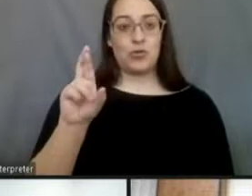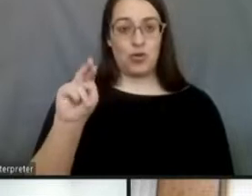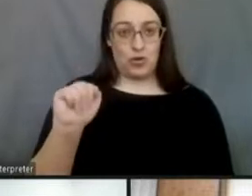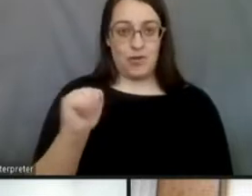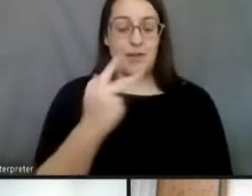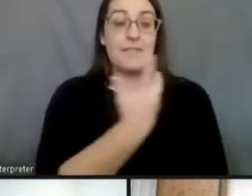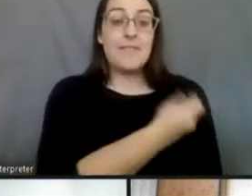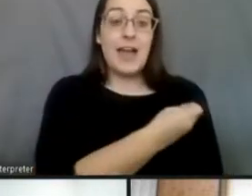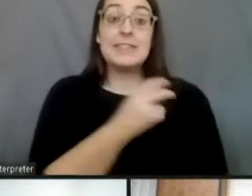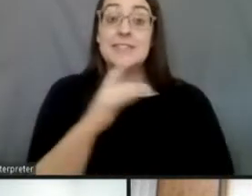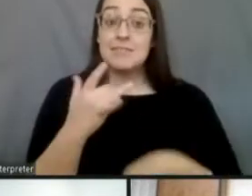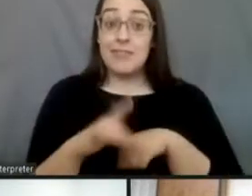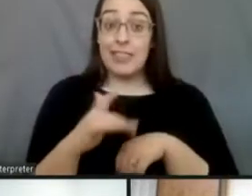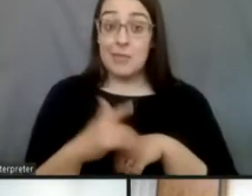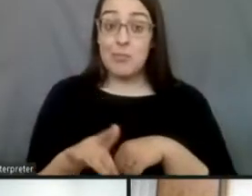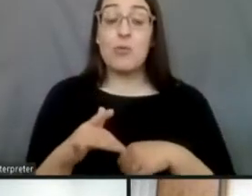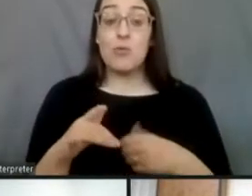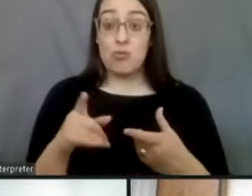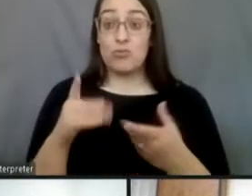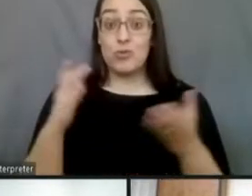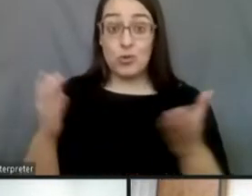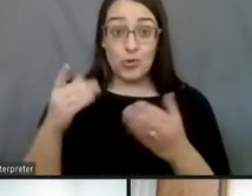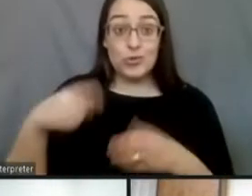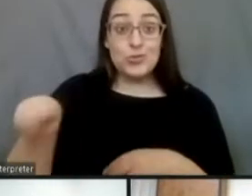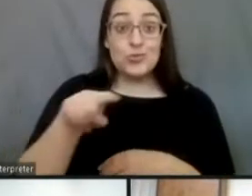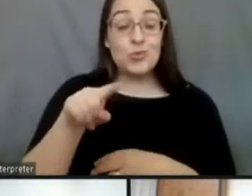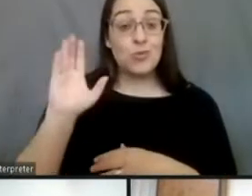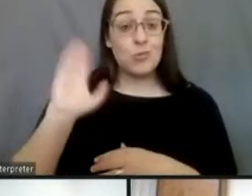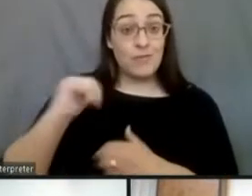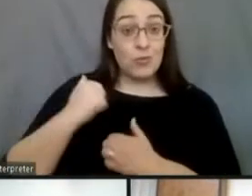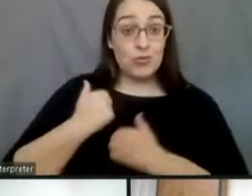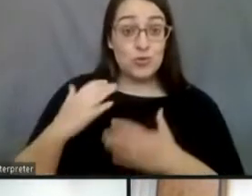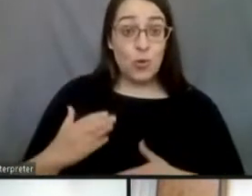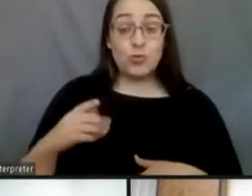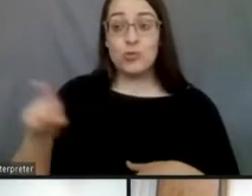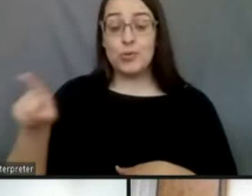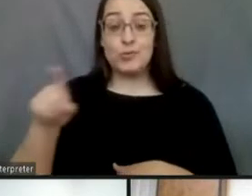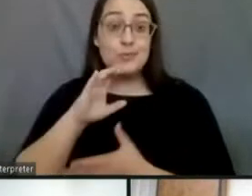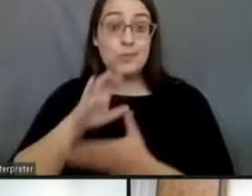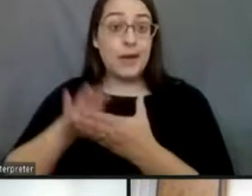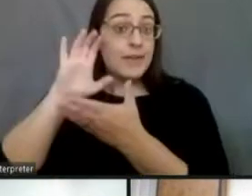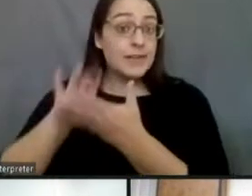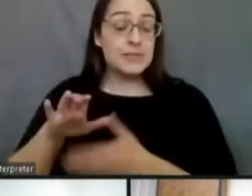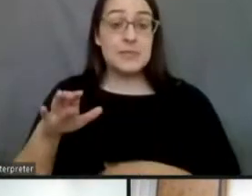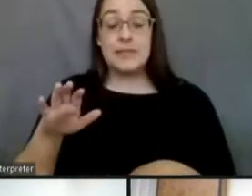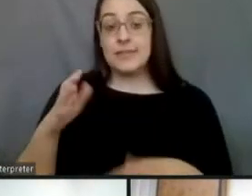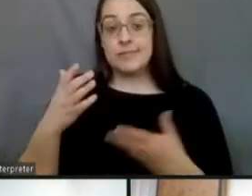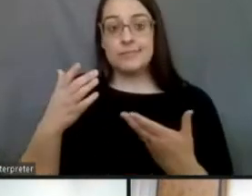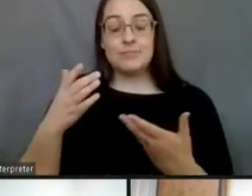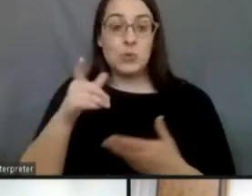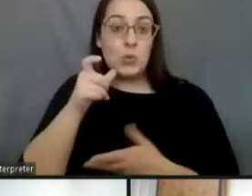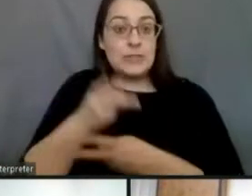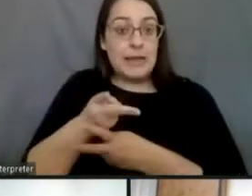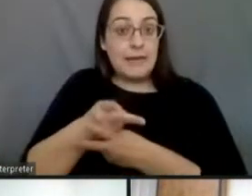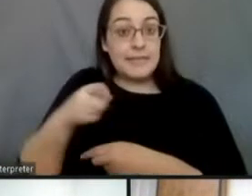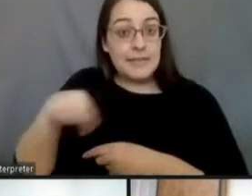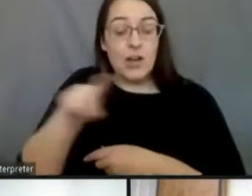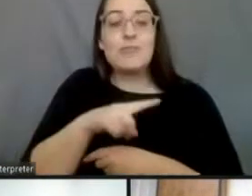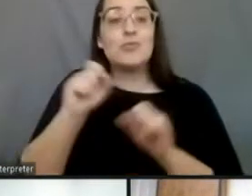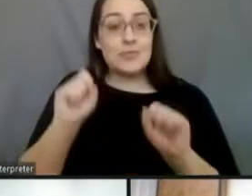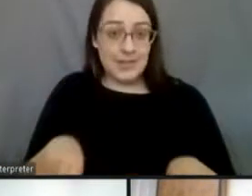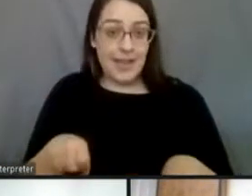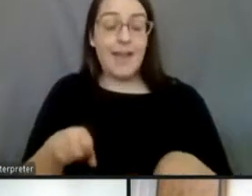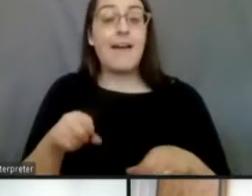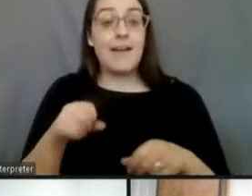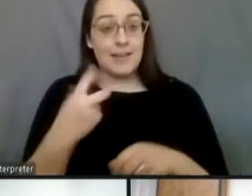would encourage veterans, veteran spouses, caregivers of veterans, if you want to be vaccinated, you can get